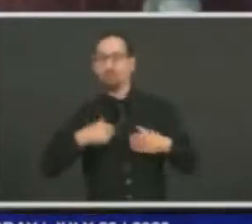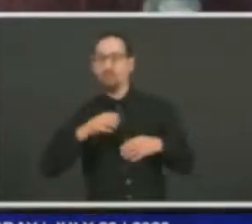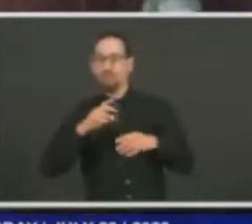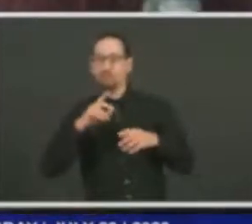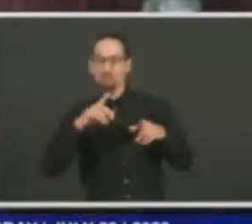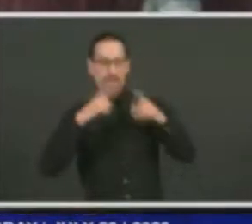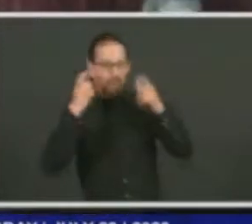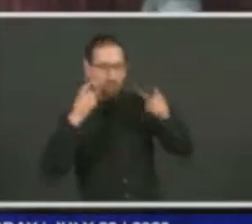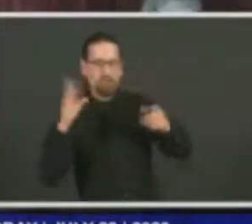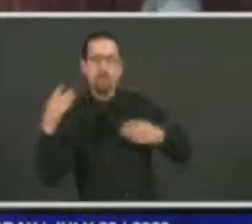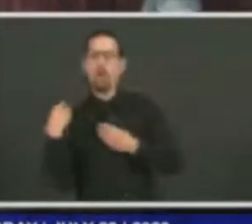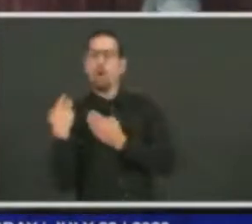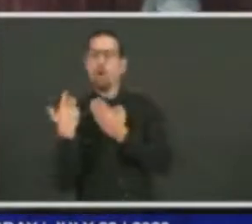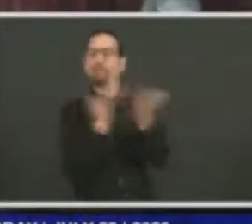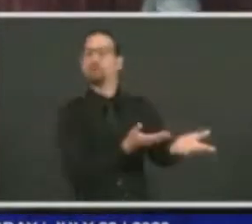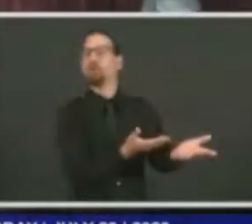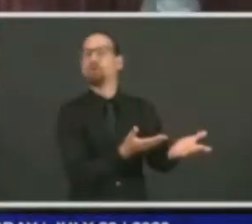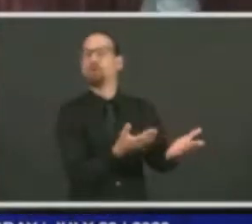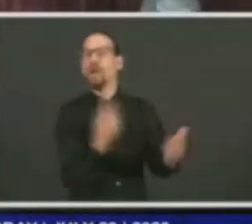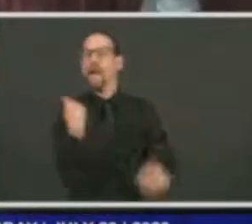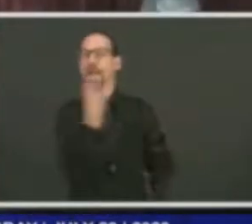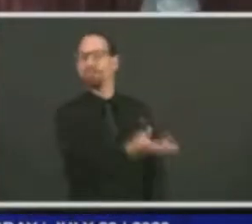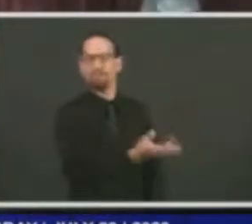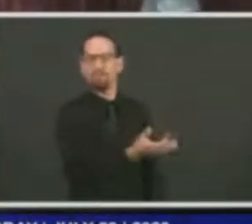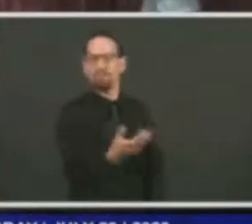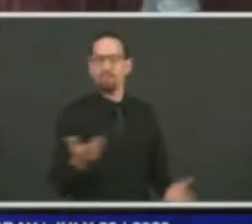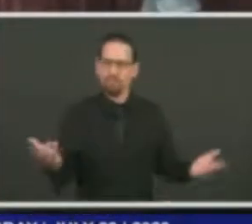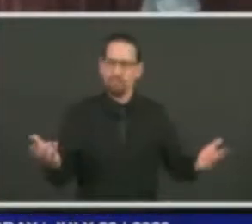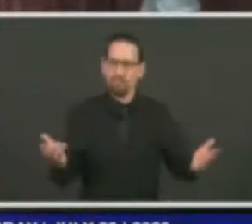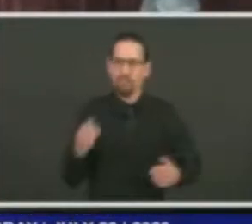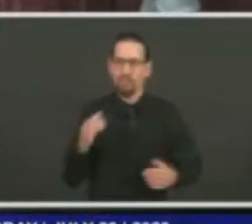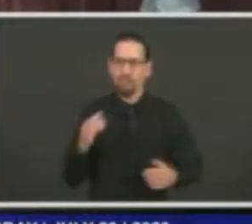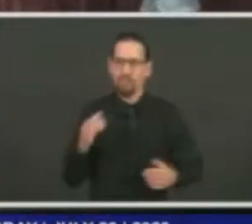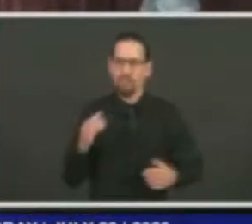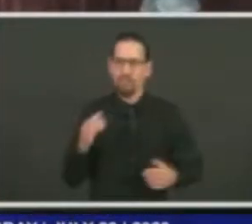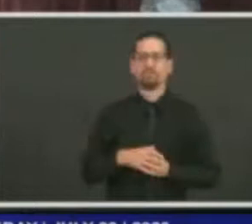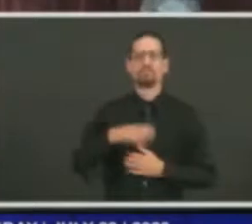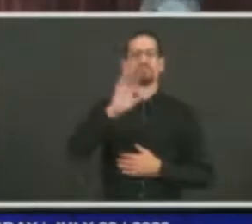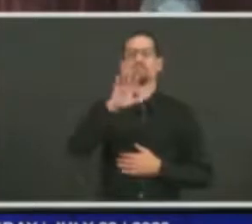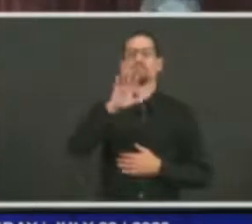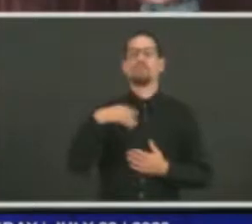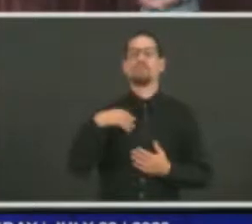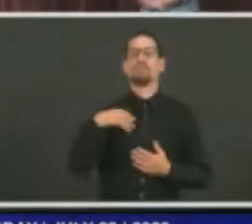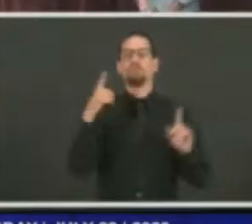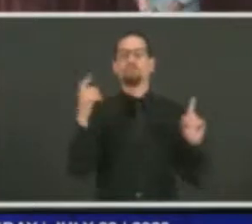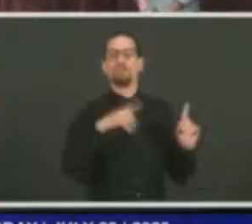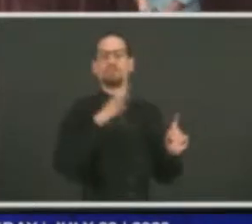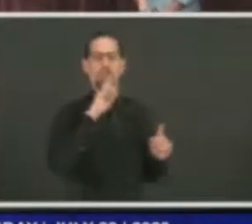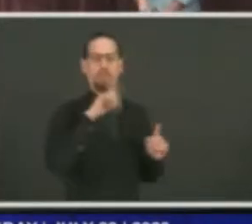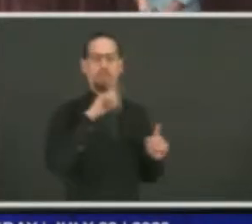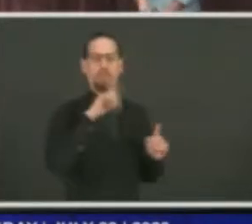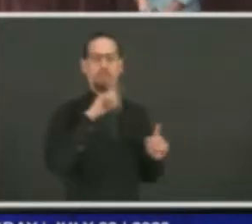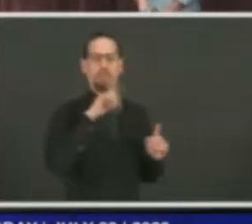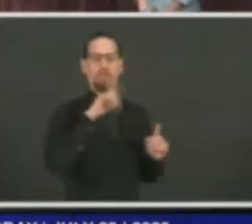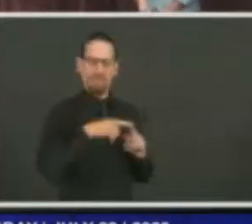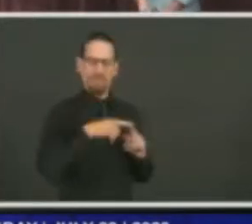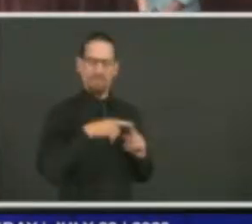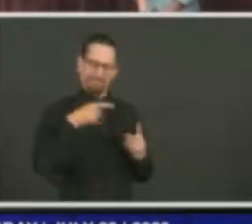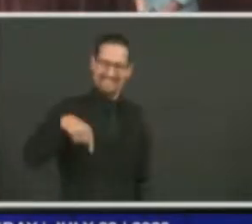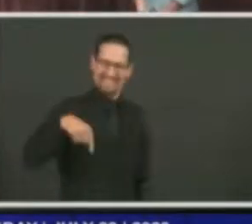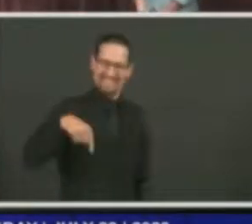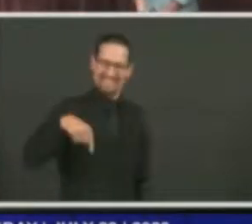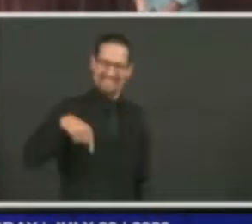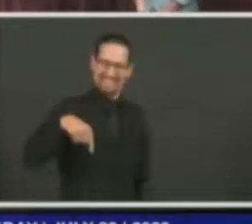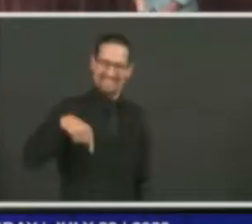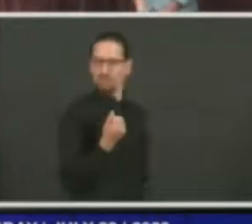a difference. Specifically to this protest, though, on Saturday or any other large scale events, you're comfortable